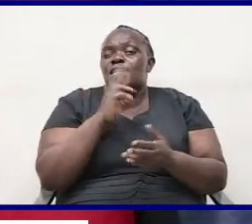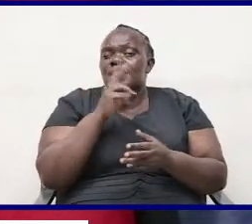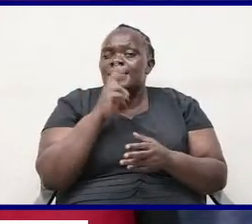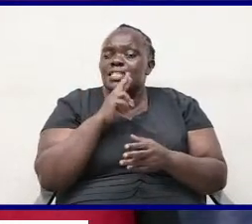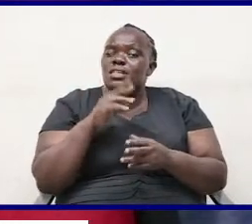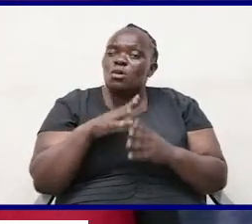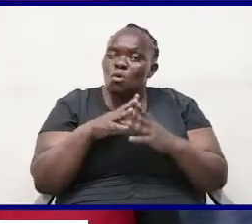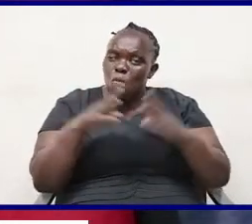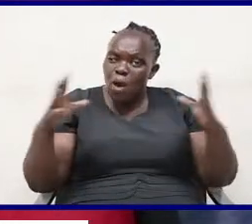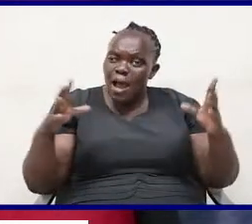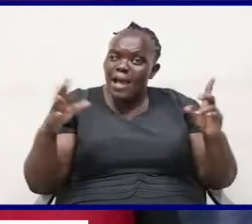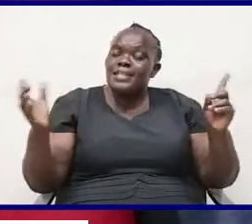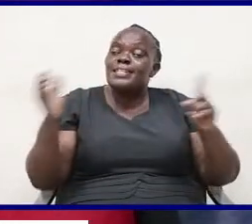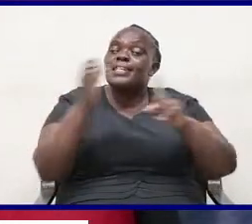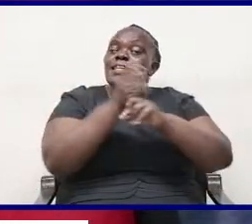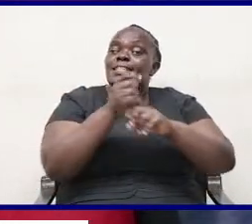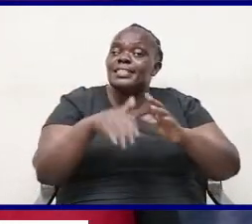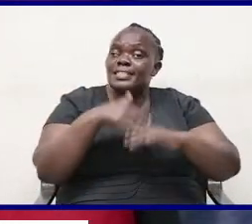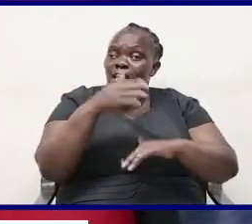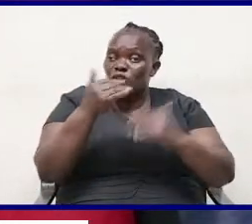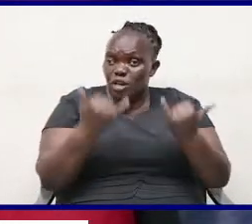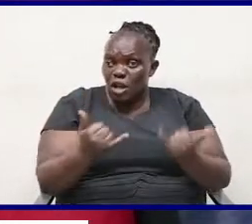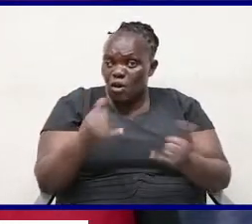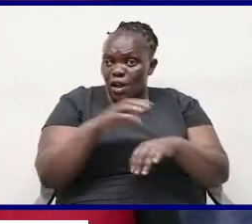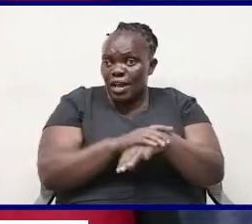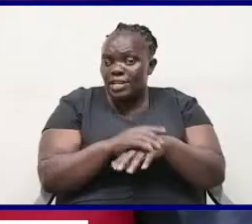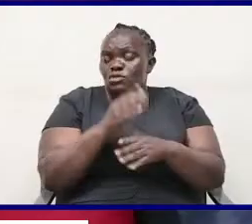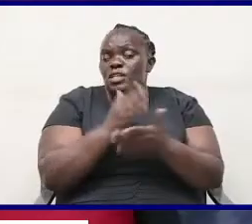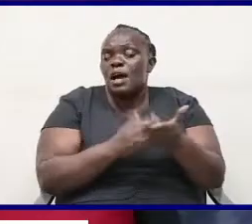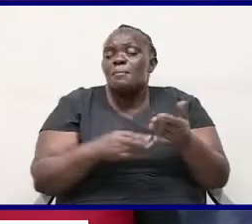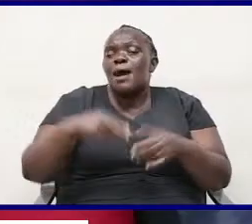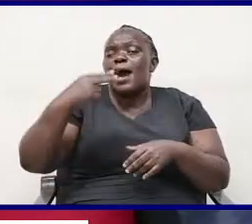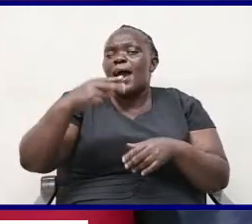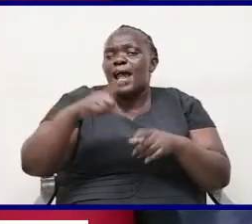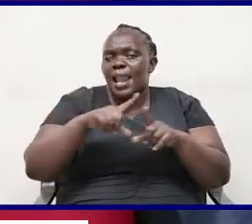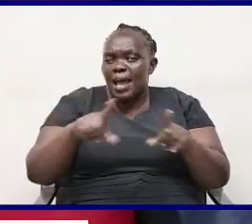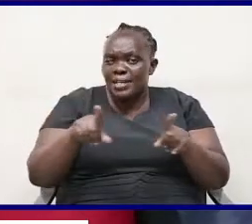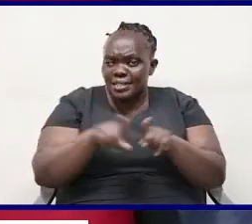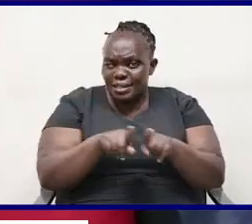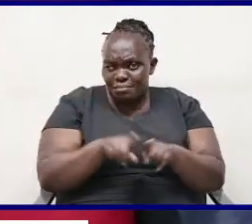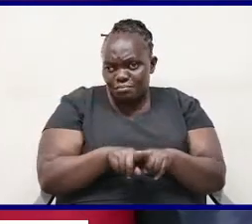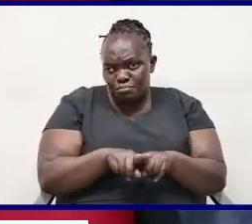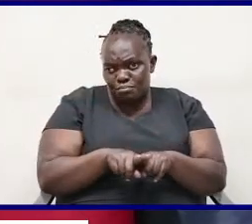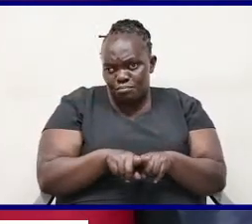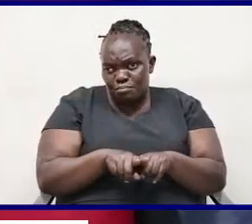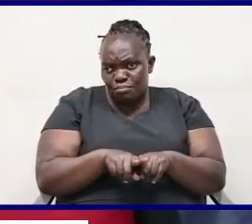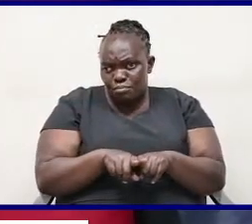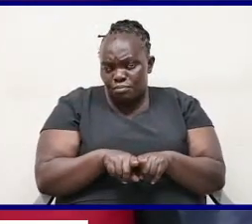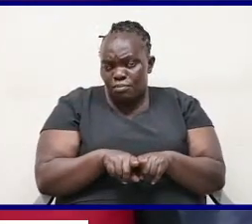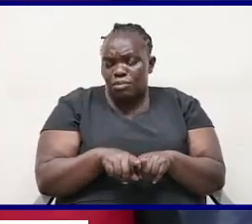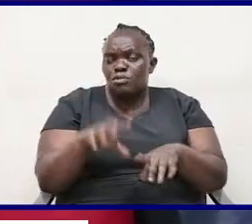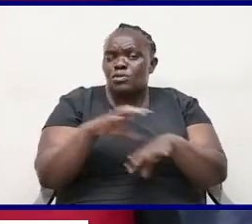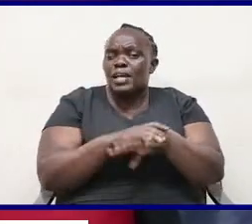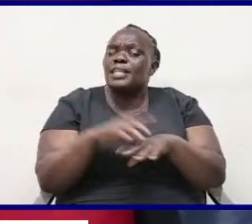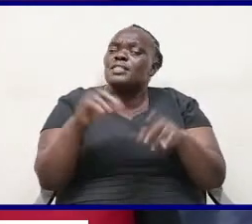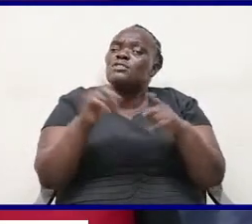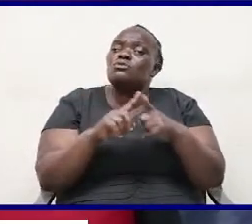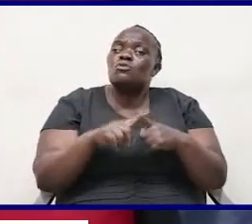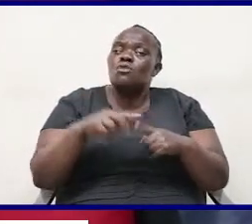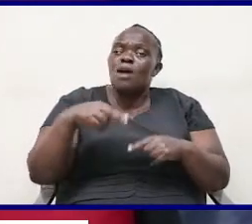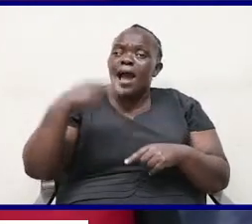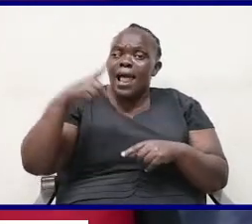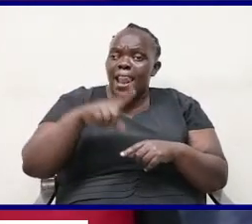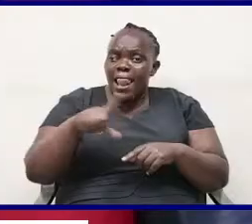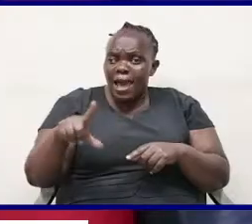wide, reach out. Even we are now getting to some islands that people never thought we could get to. There's an